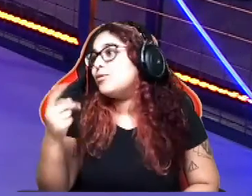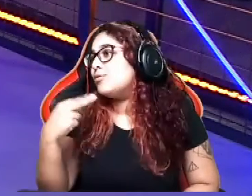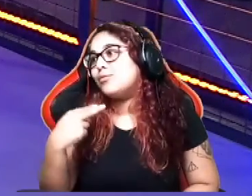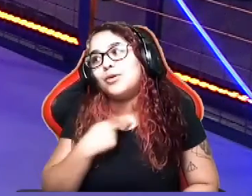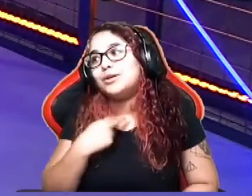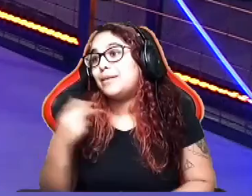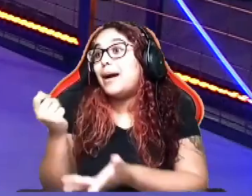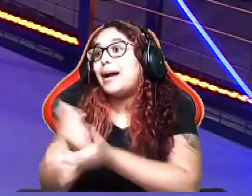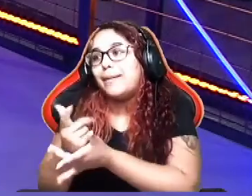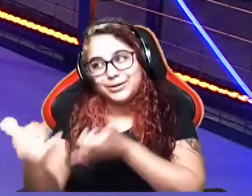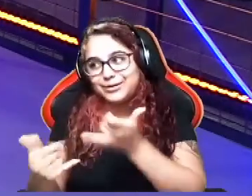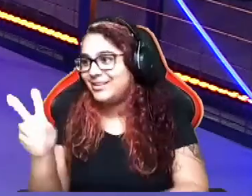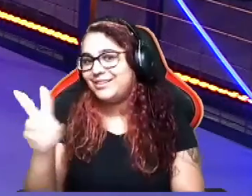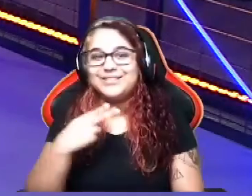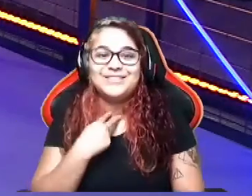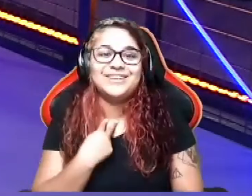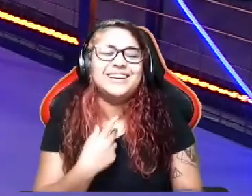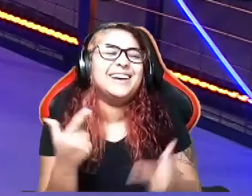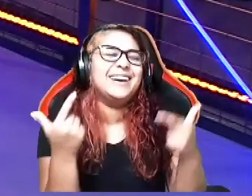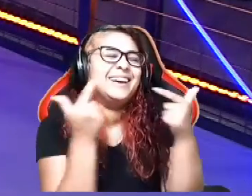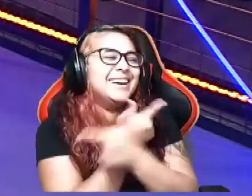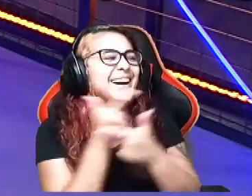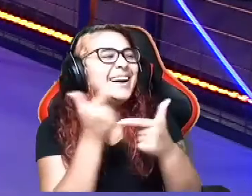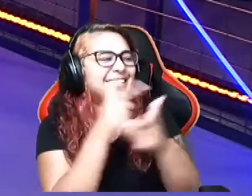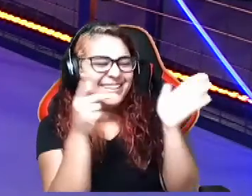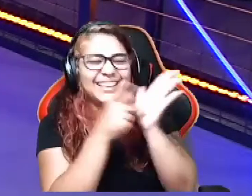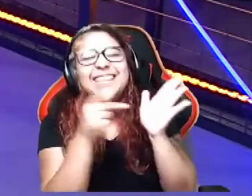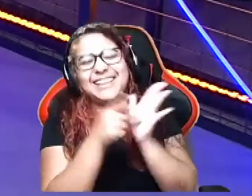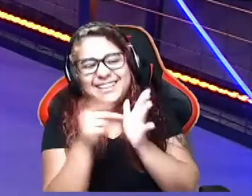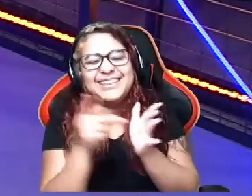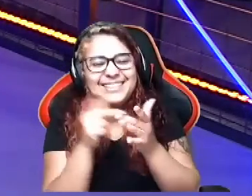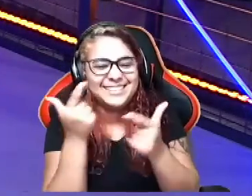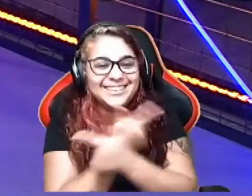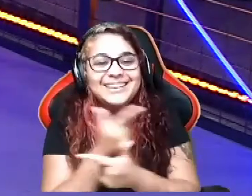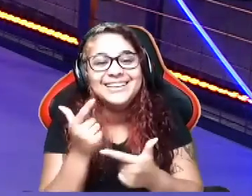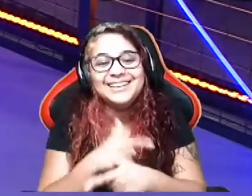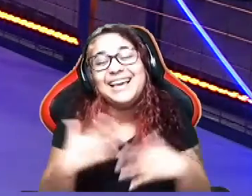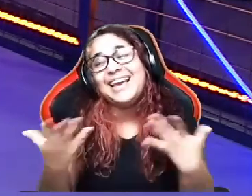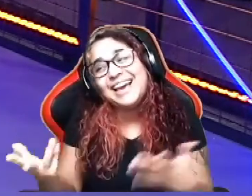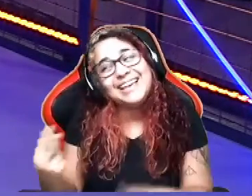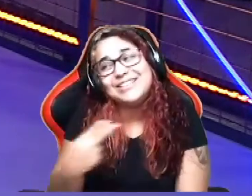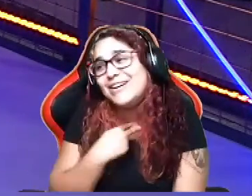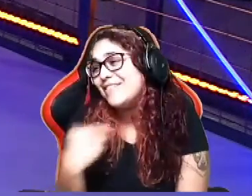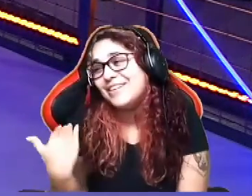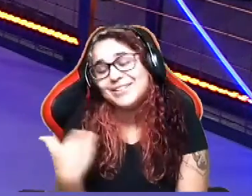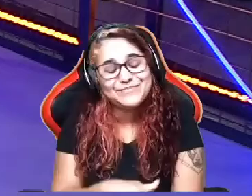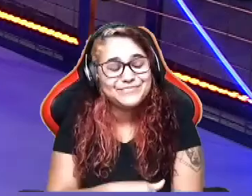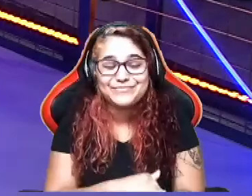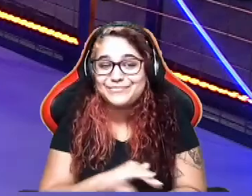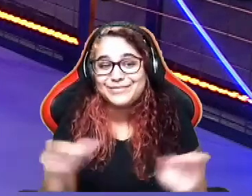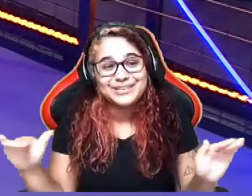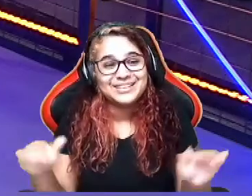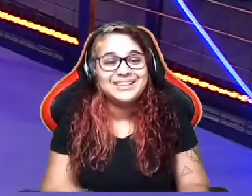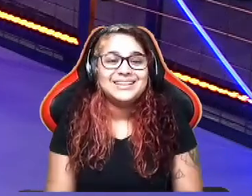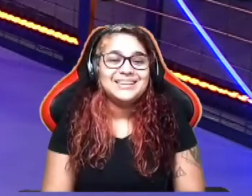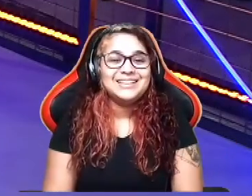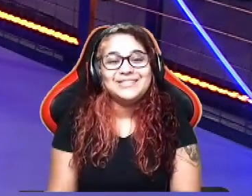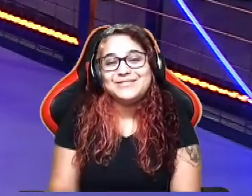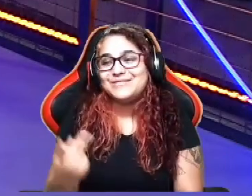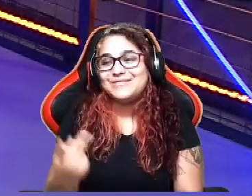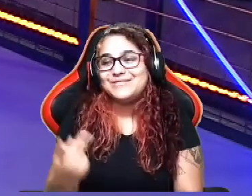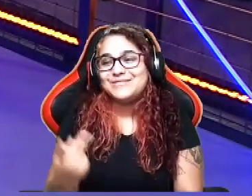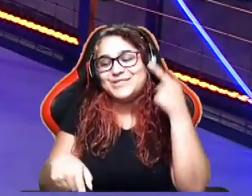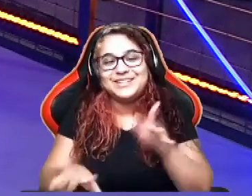Oi? É. It can't be fake, right? Yes, that right. That would never work.